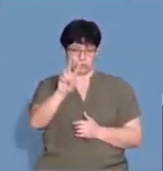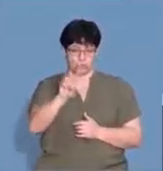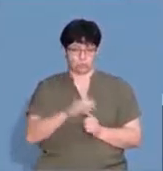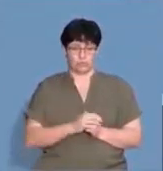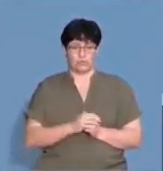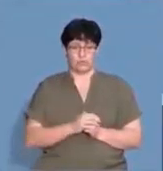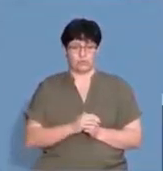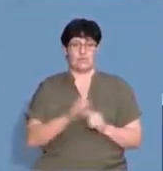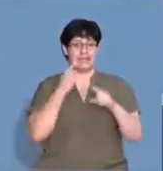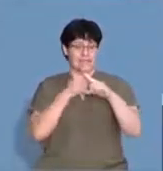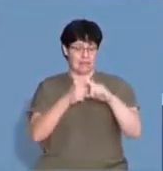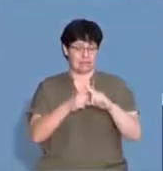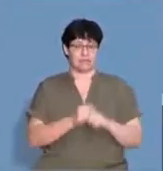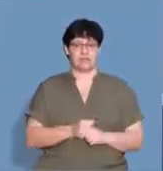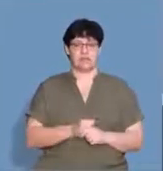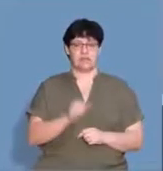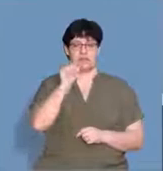3,142 times